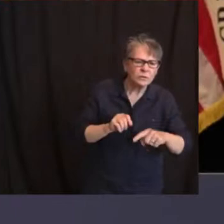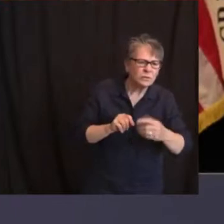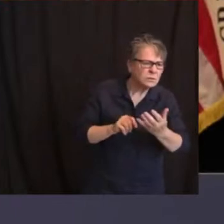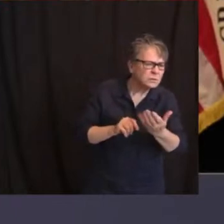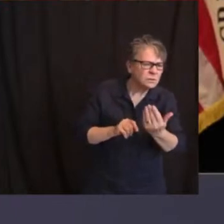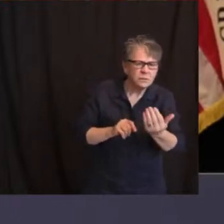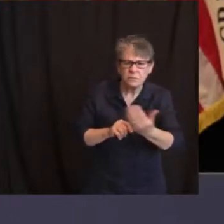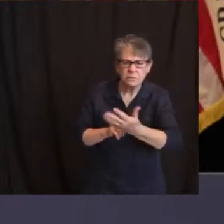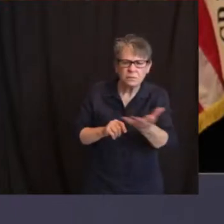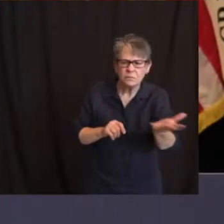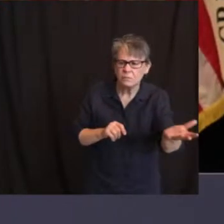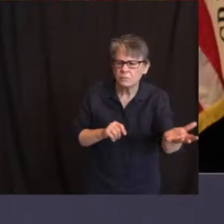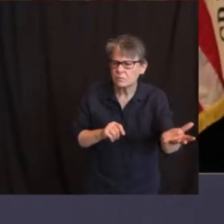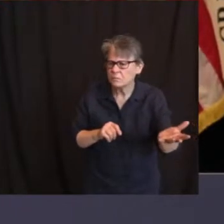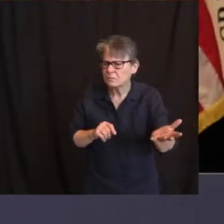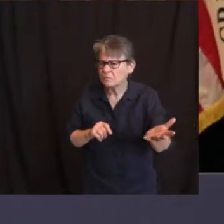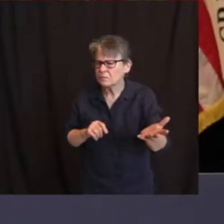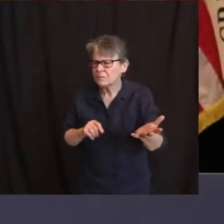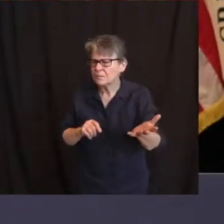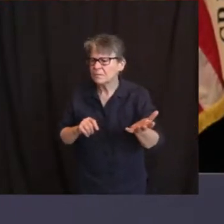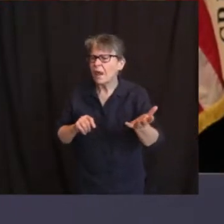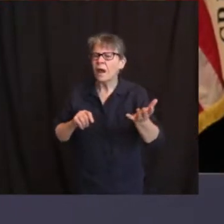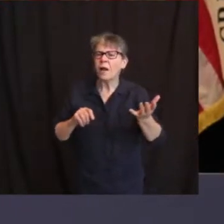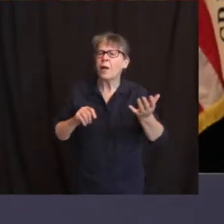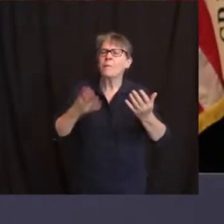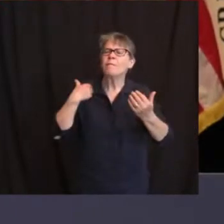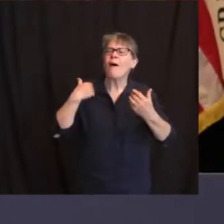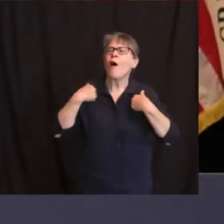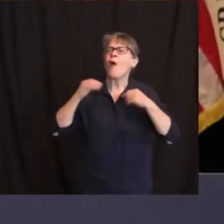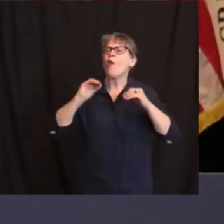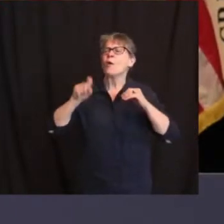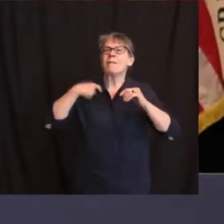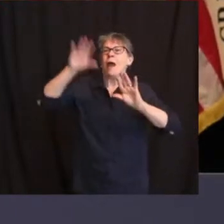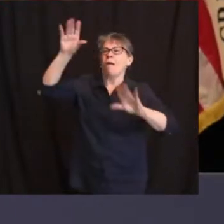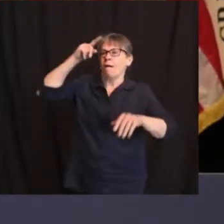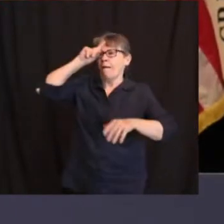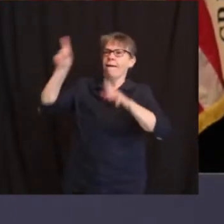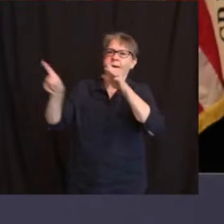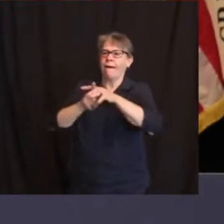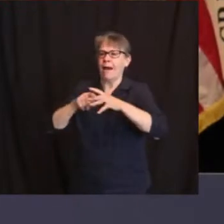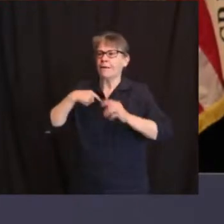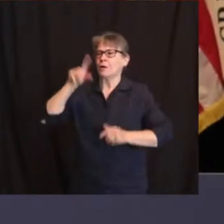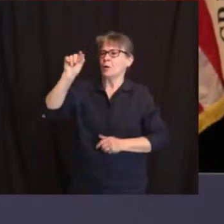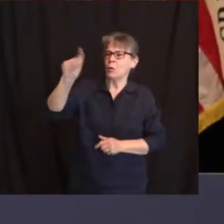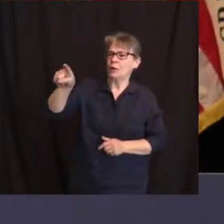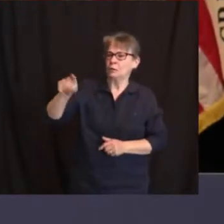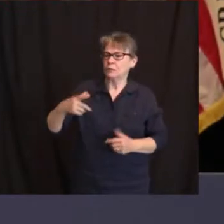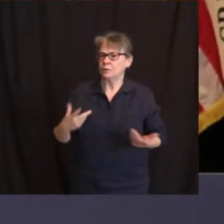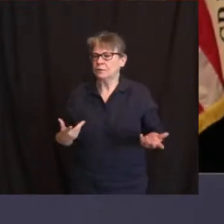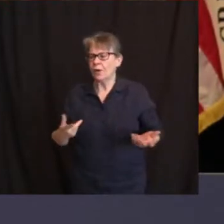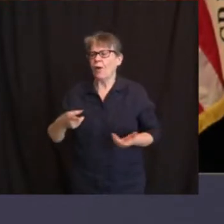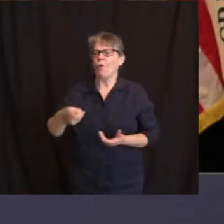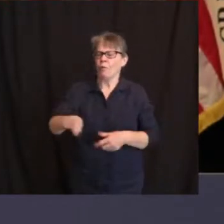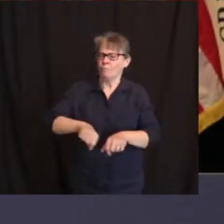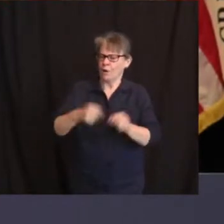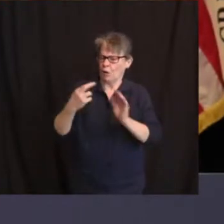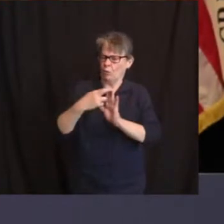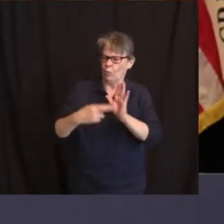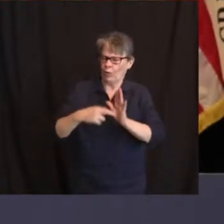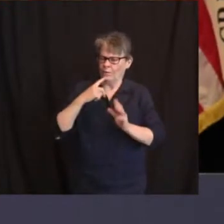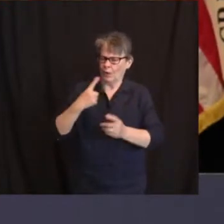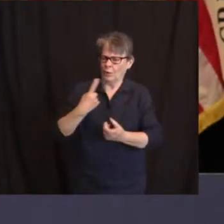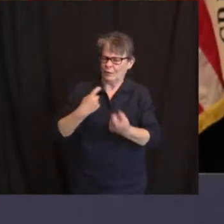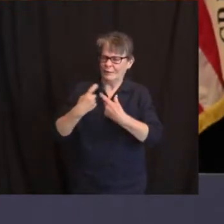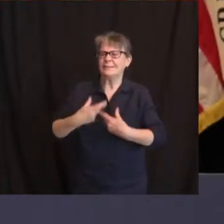I'll give you one. Just the one. This is a complete protocol violation. I want you. The FDA recently approved the first